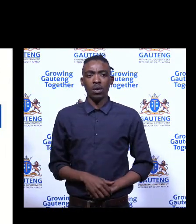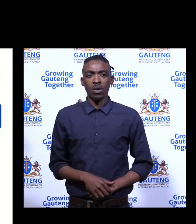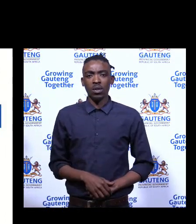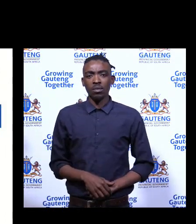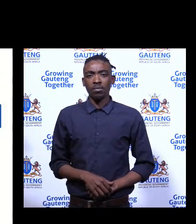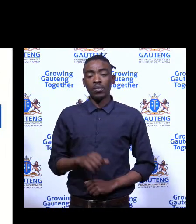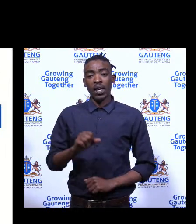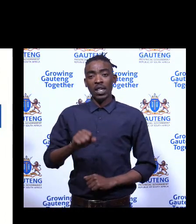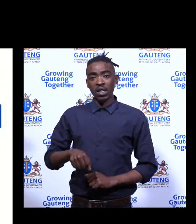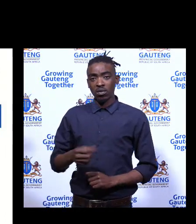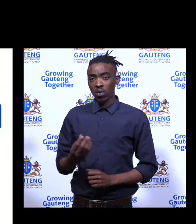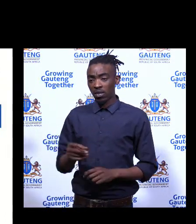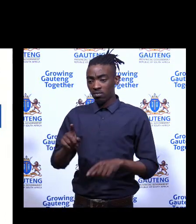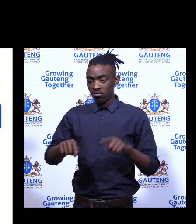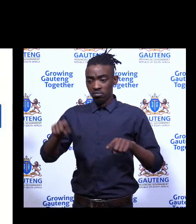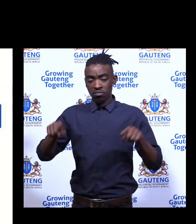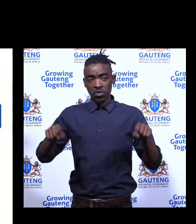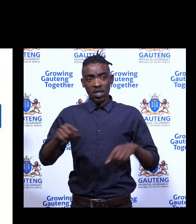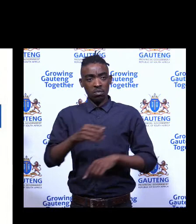the ward-based